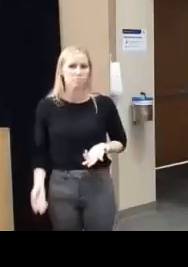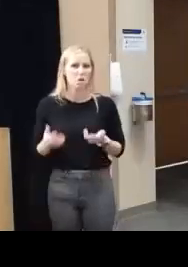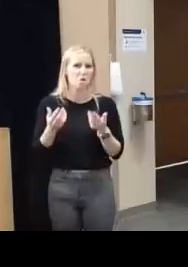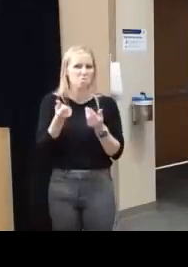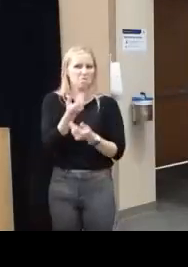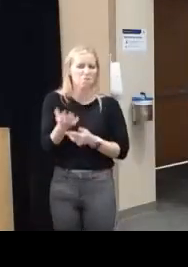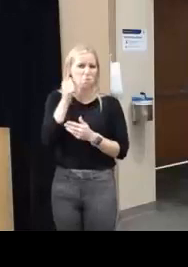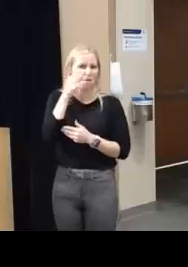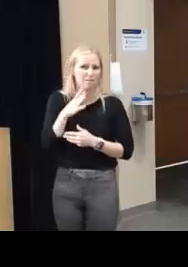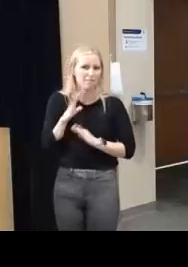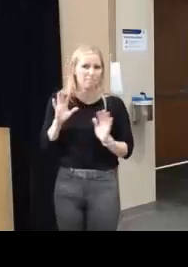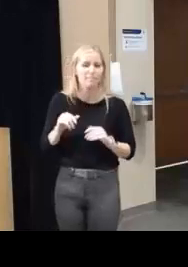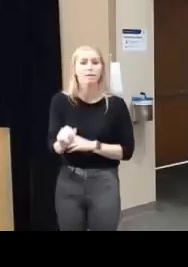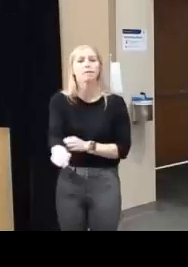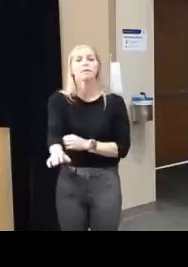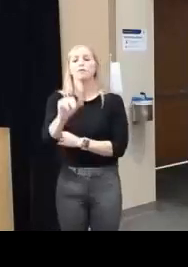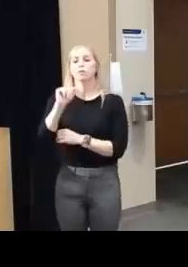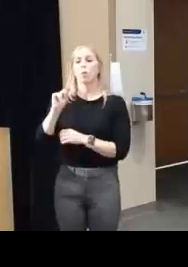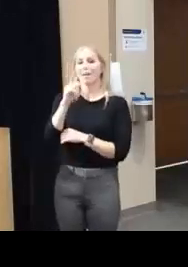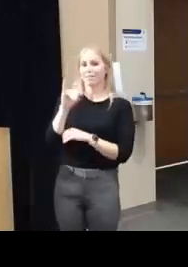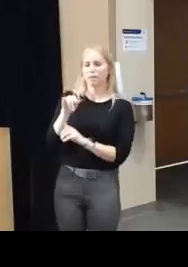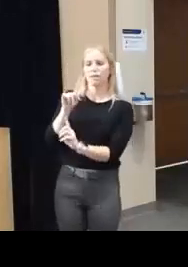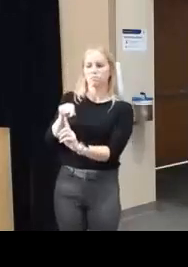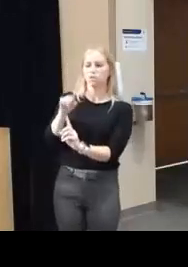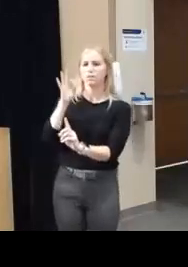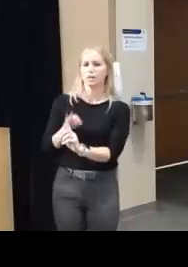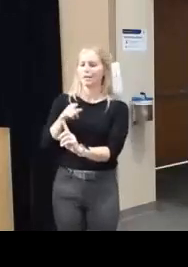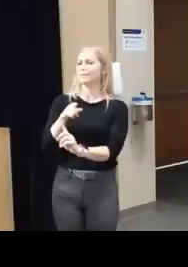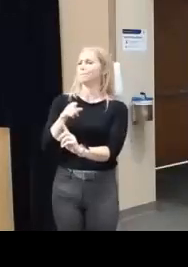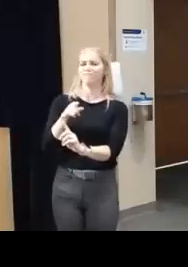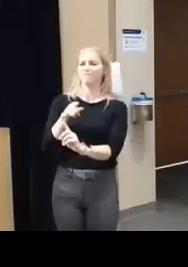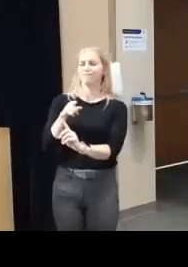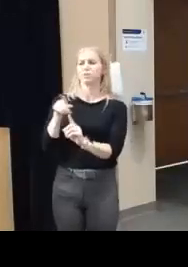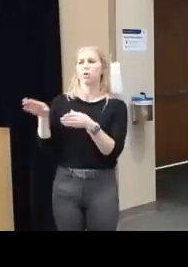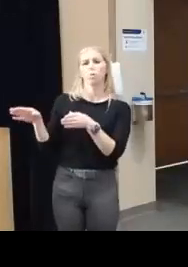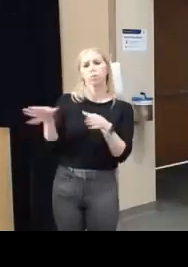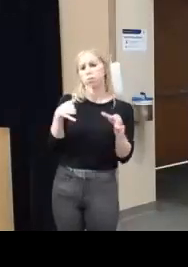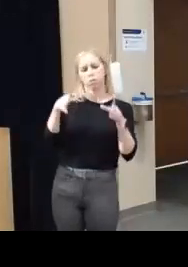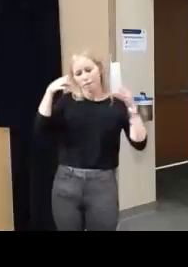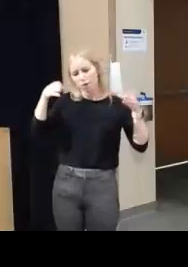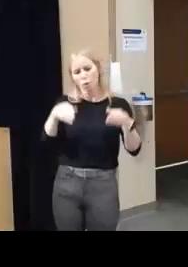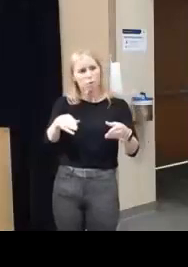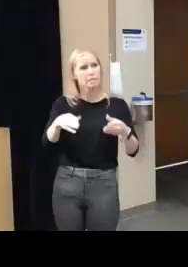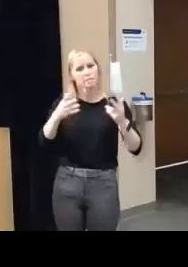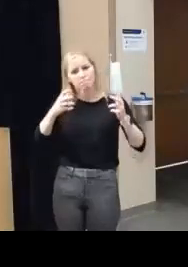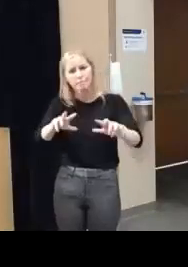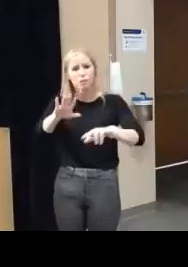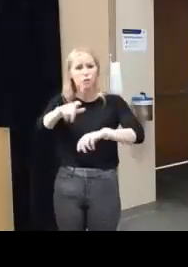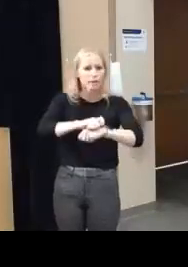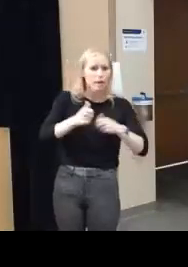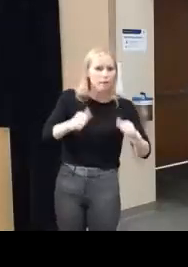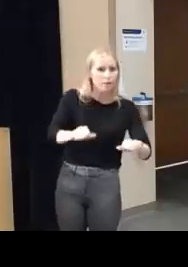Anthony decided then that she ought to focus on women getting the vote so that politicians would listen to